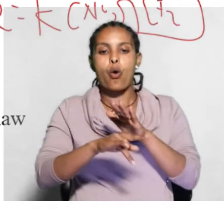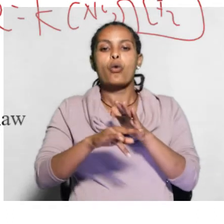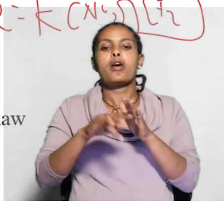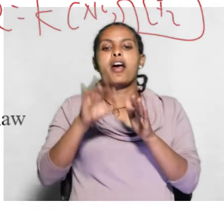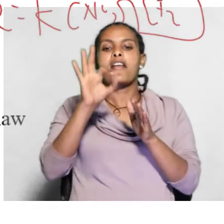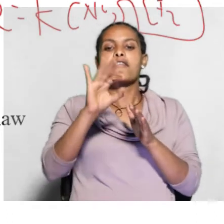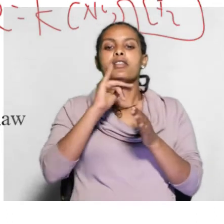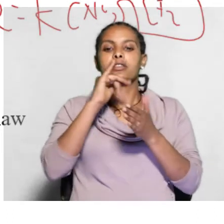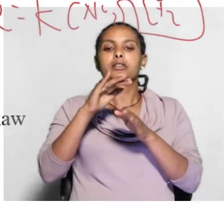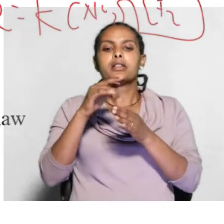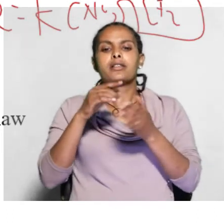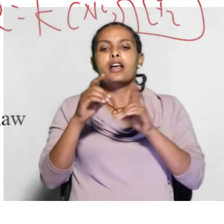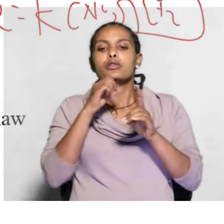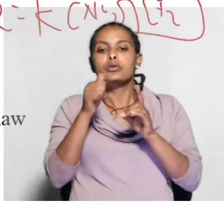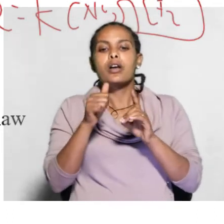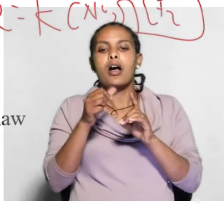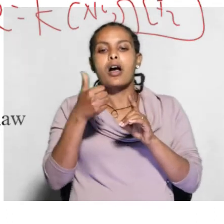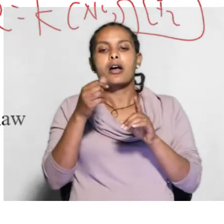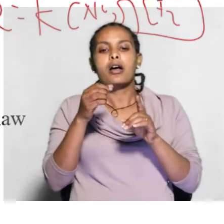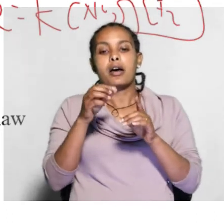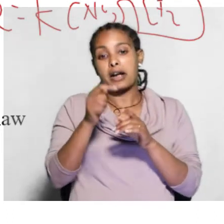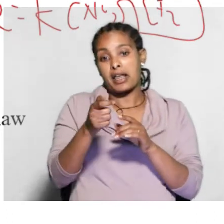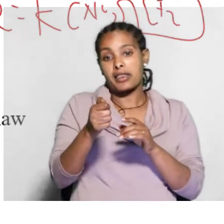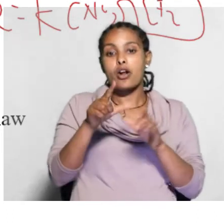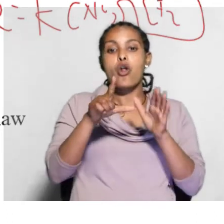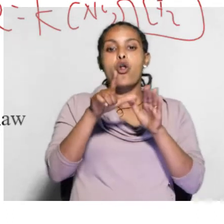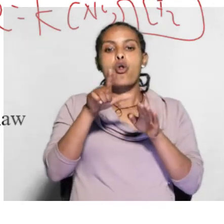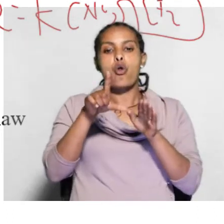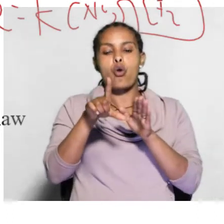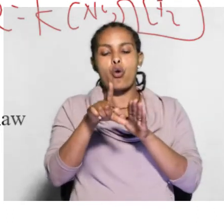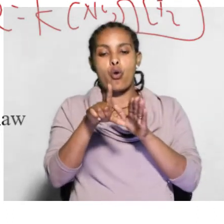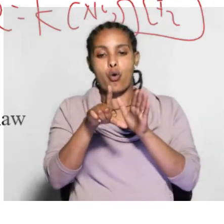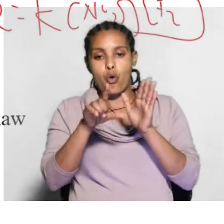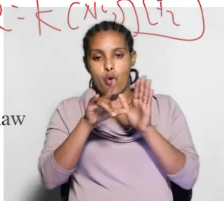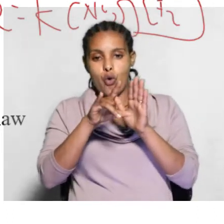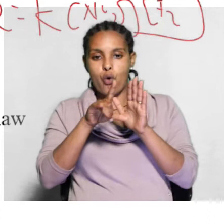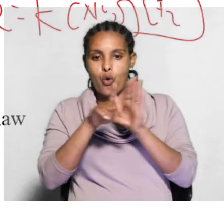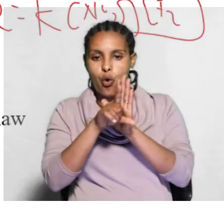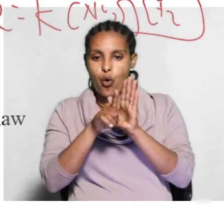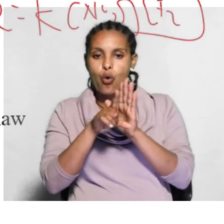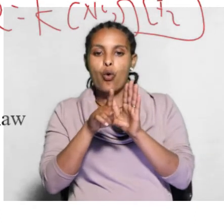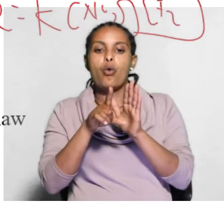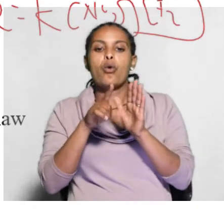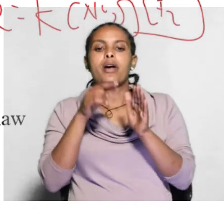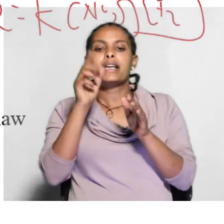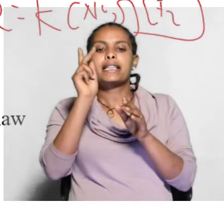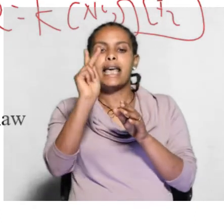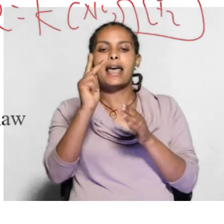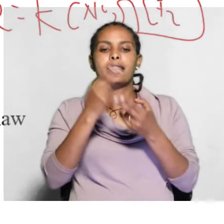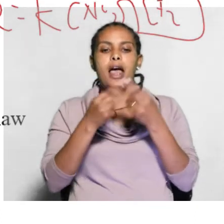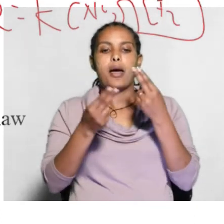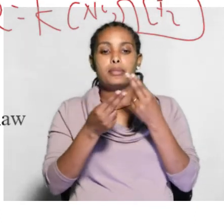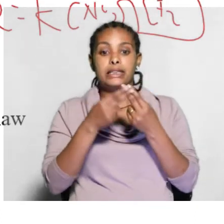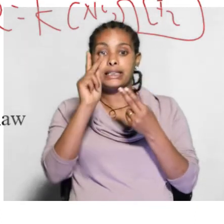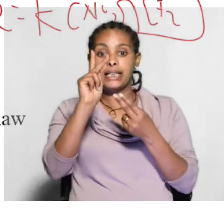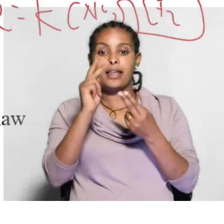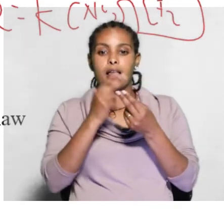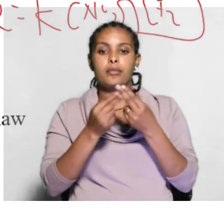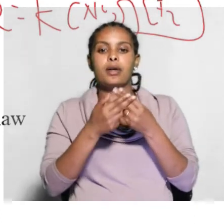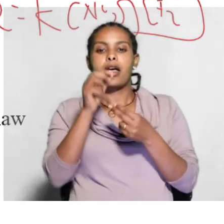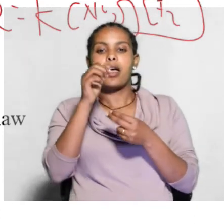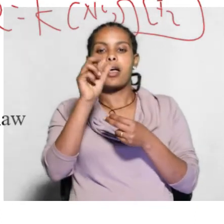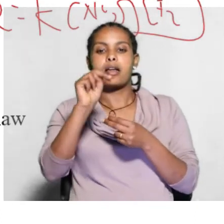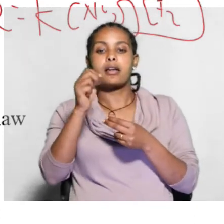intermediate because it does not appear in the rate law. Now, rates of this reaction is K times concentration of NO2